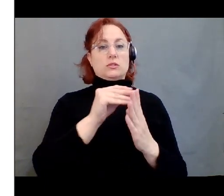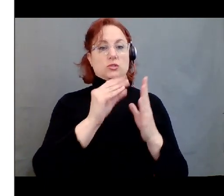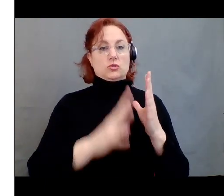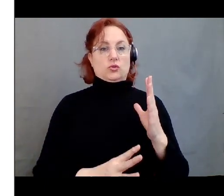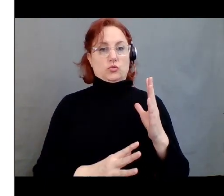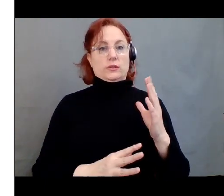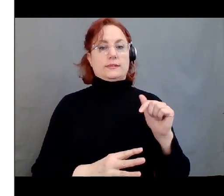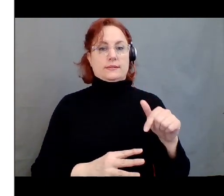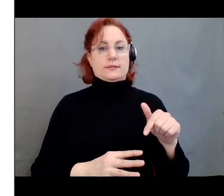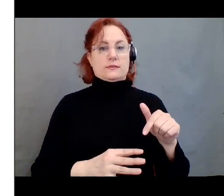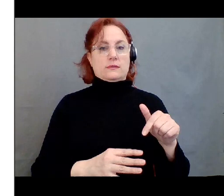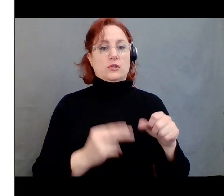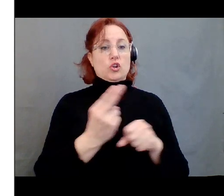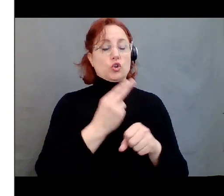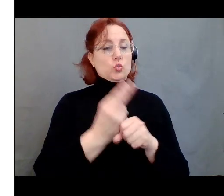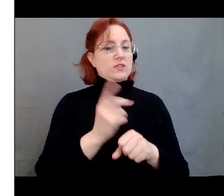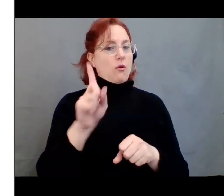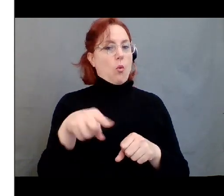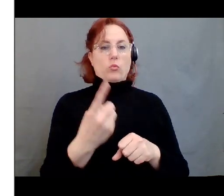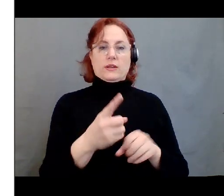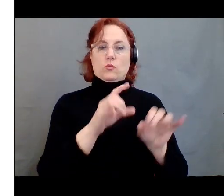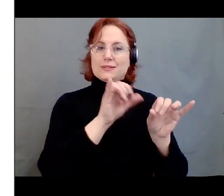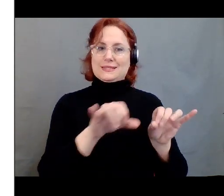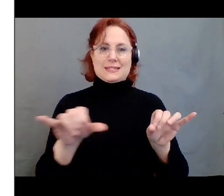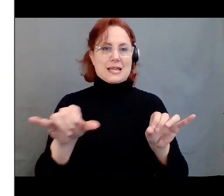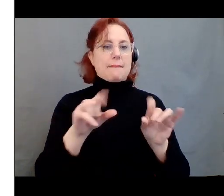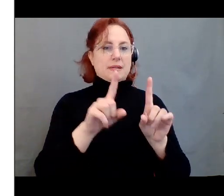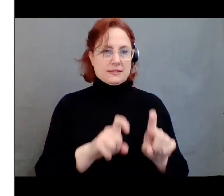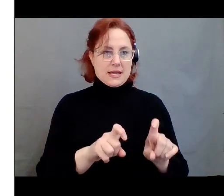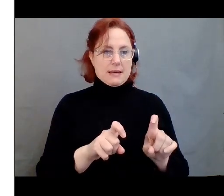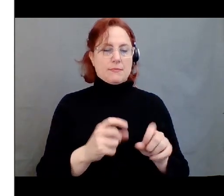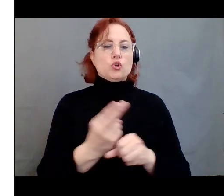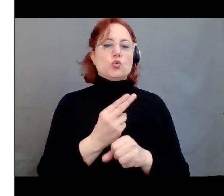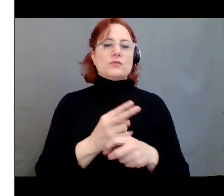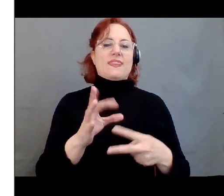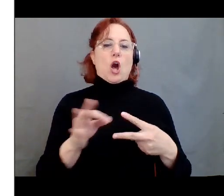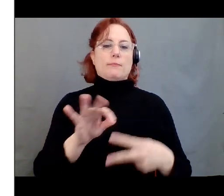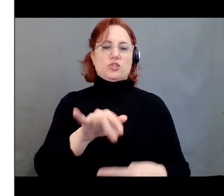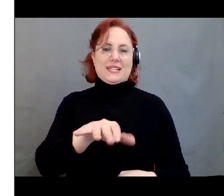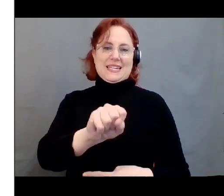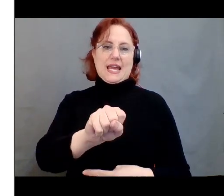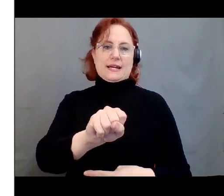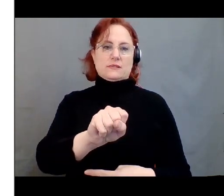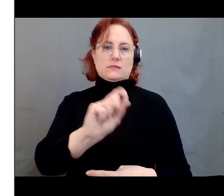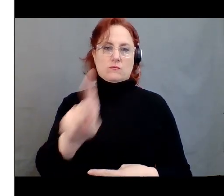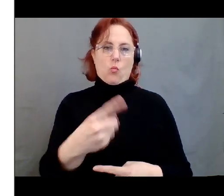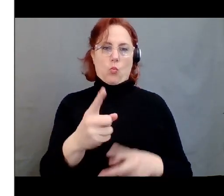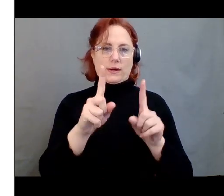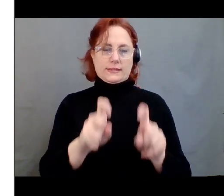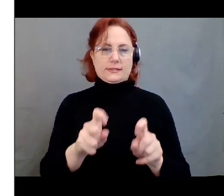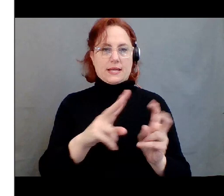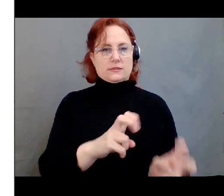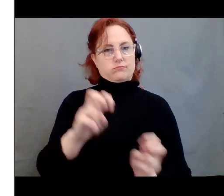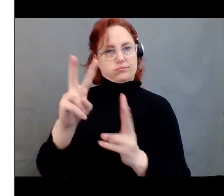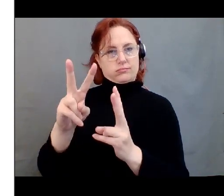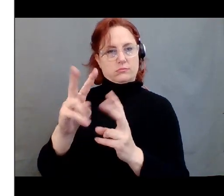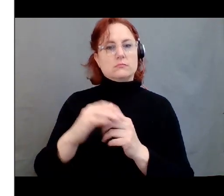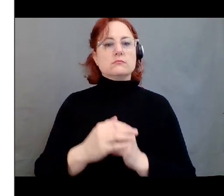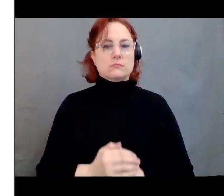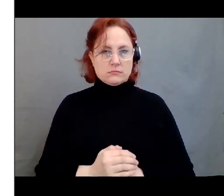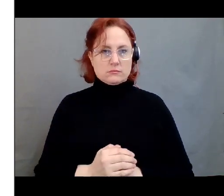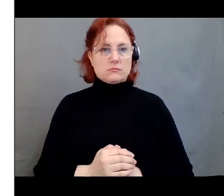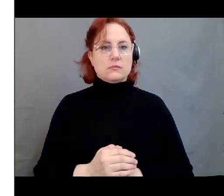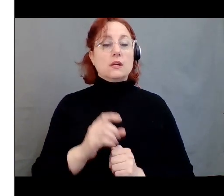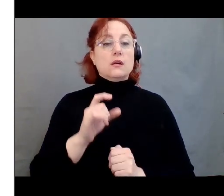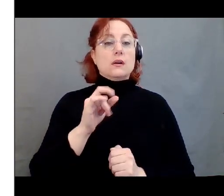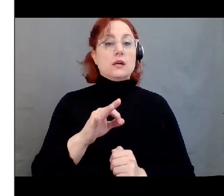please select Yes from the drop-down menu and upload the test. If you will be using multiple versions of the same